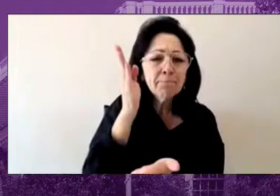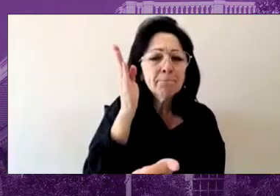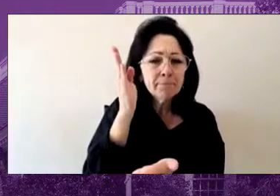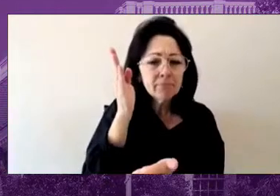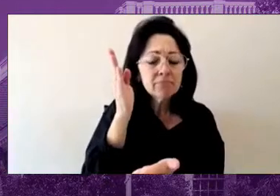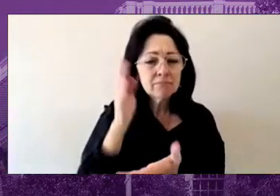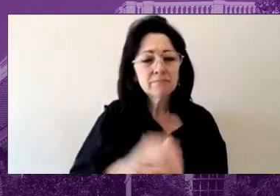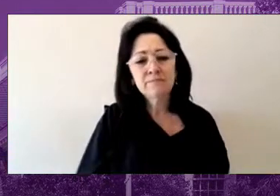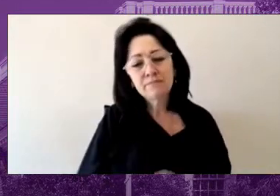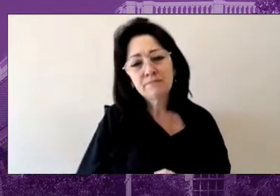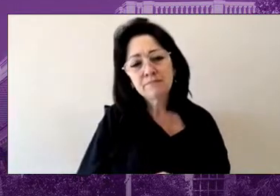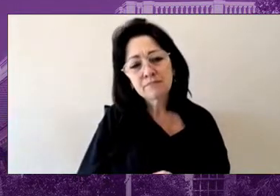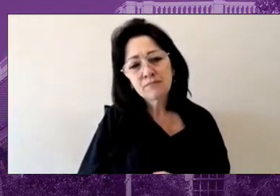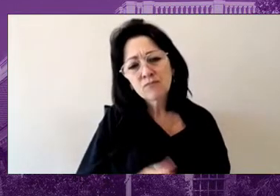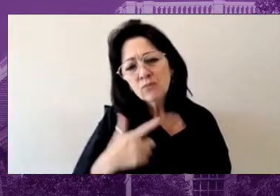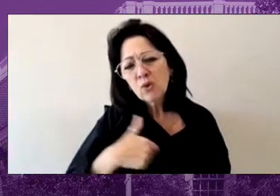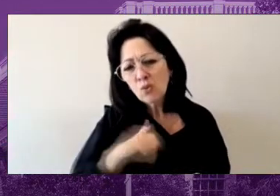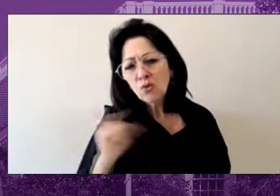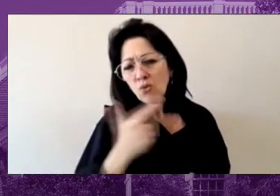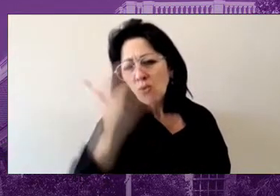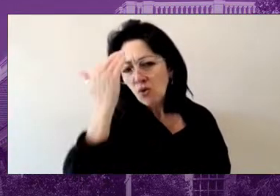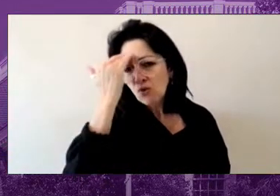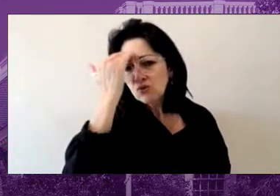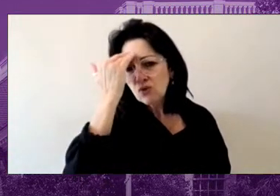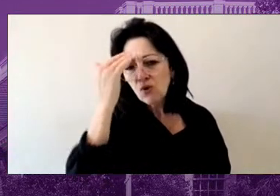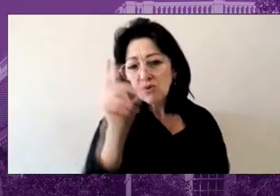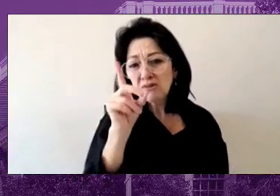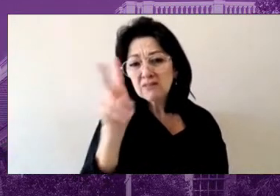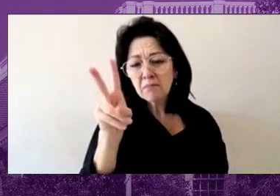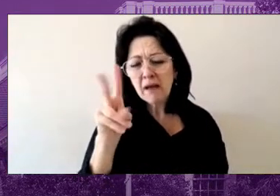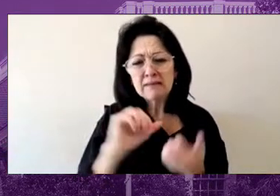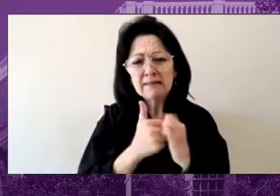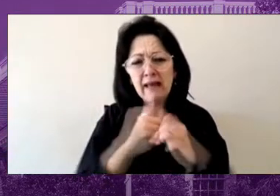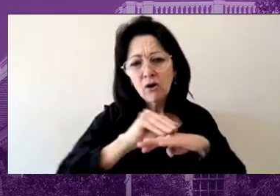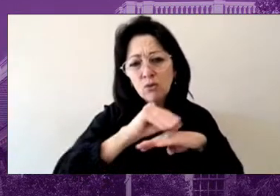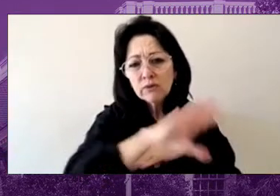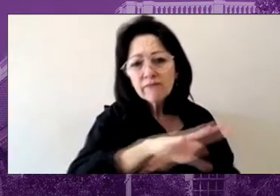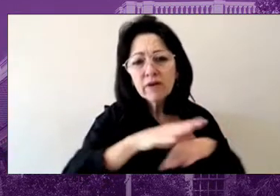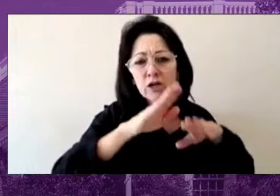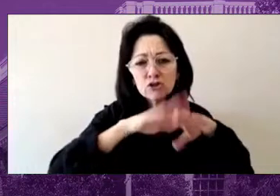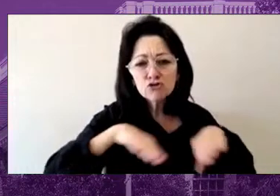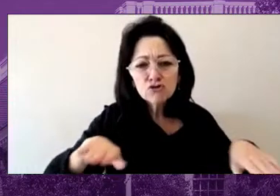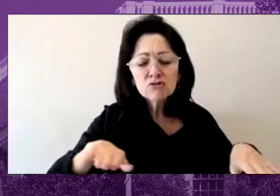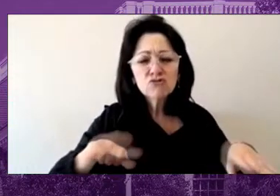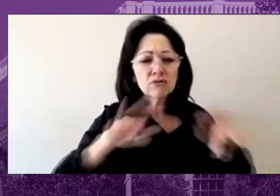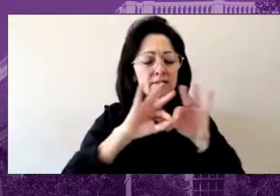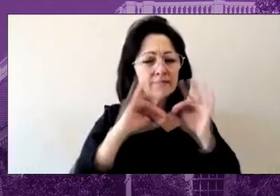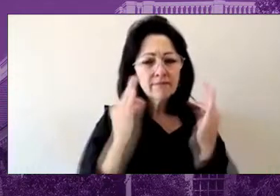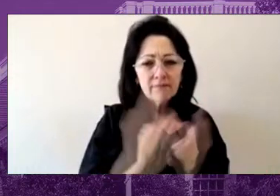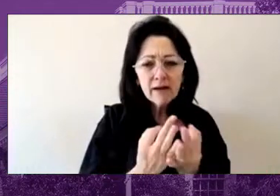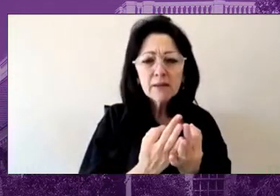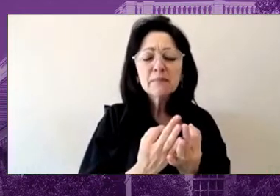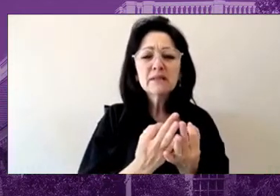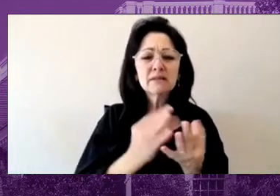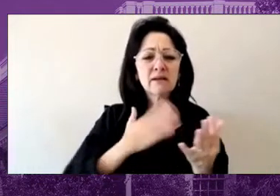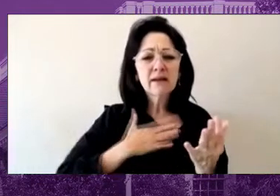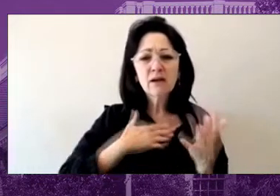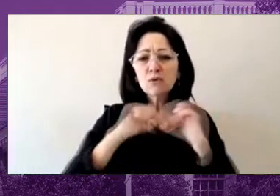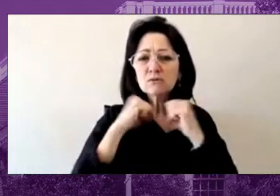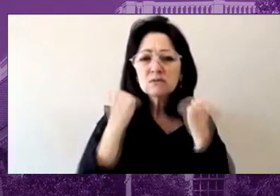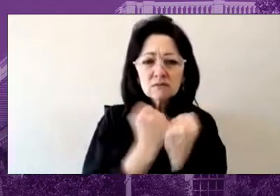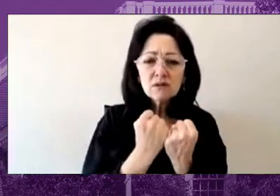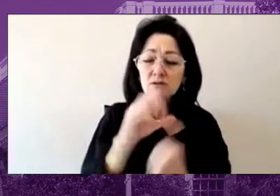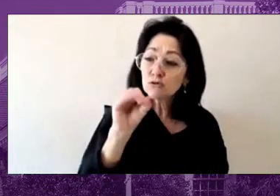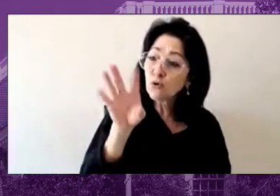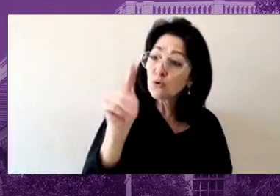the devastating effects that domestic violence has on our children, our families, and our society. In October, as Domestic Violence